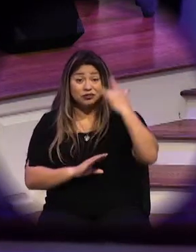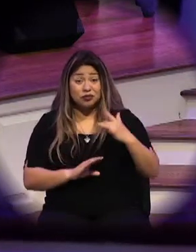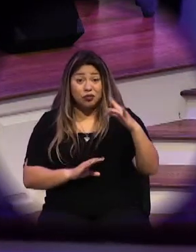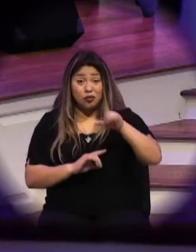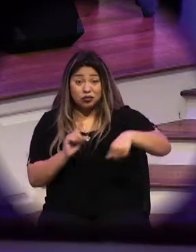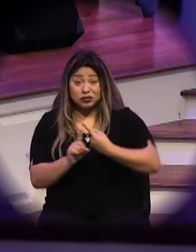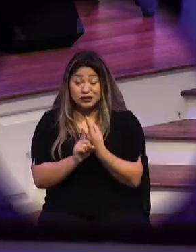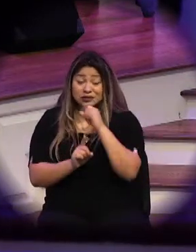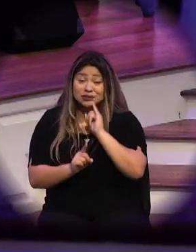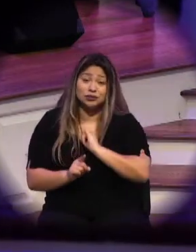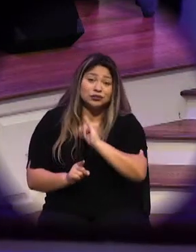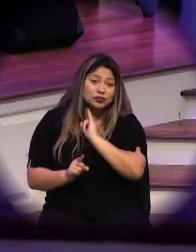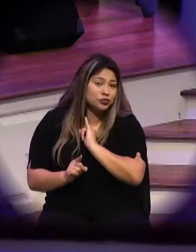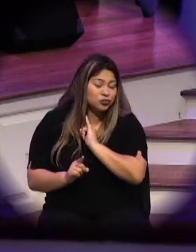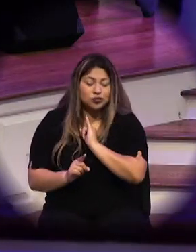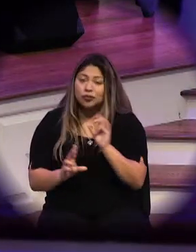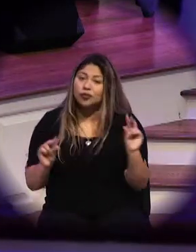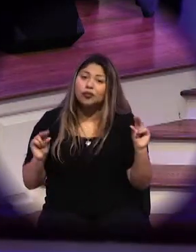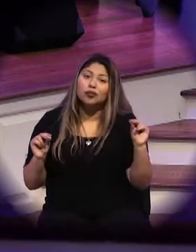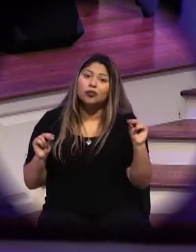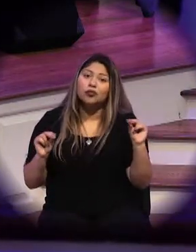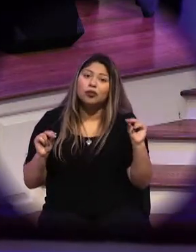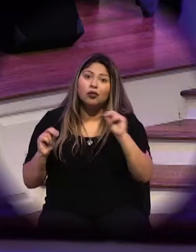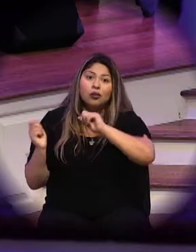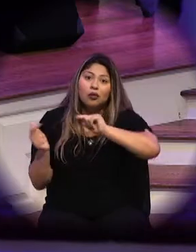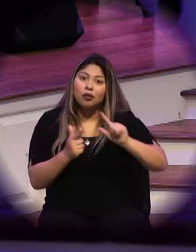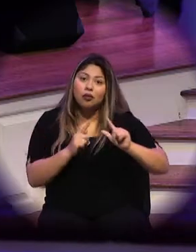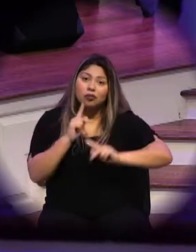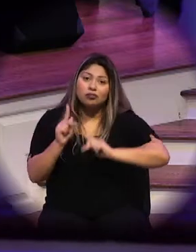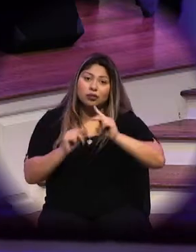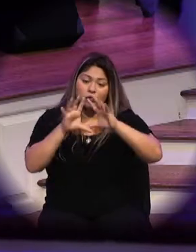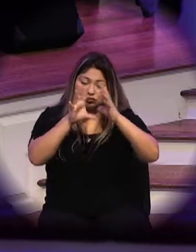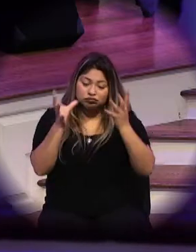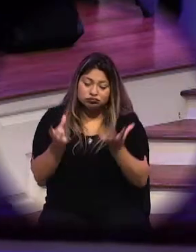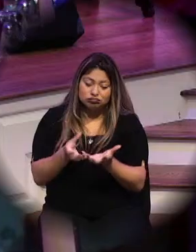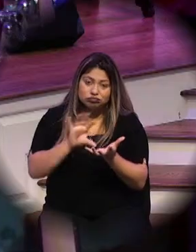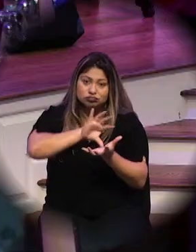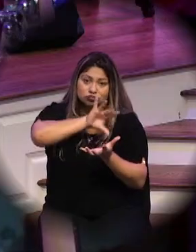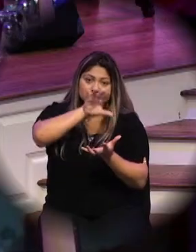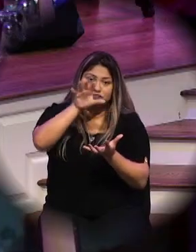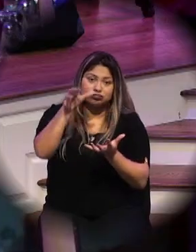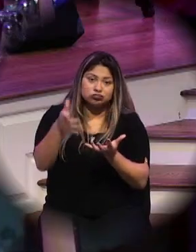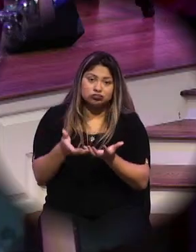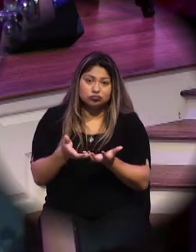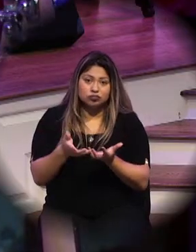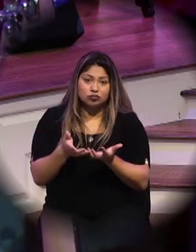merciful to all the peoples of the earth. No matter where you are from, what you have done,